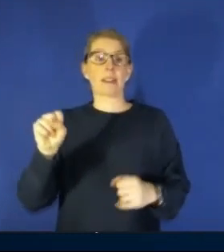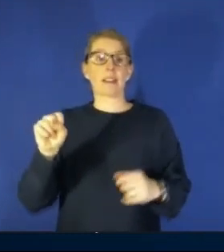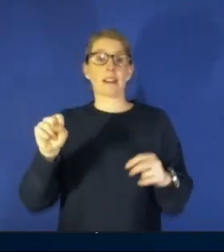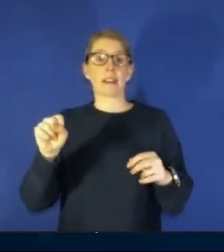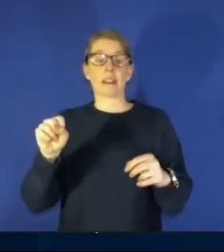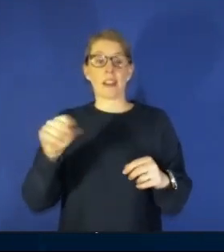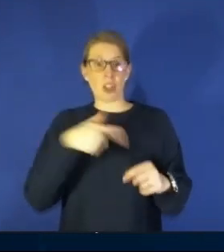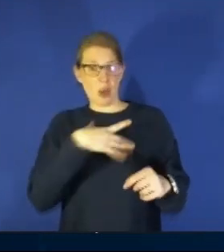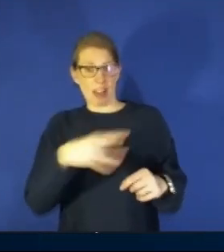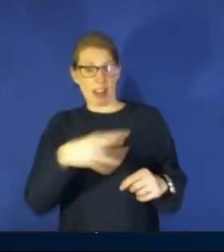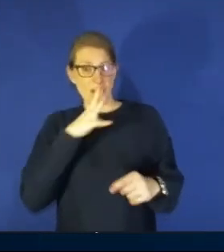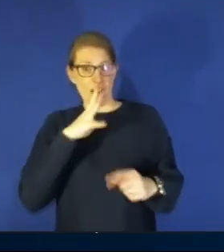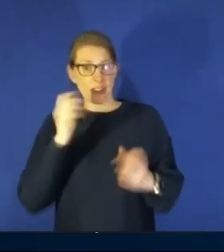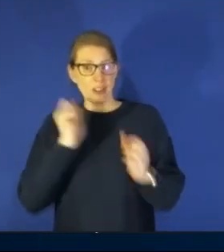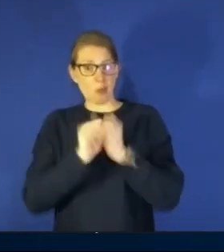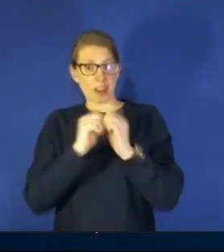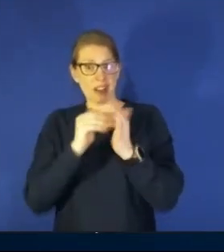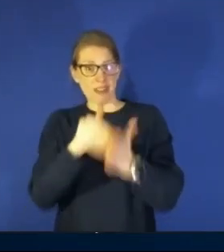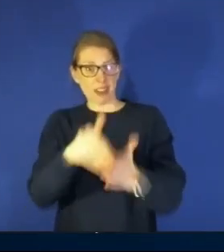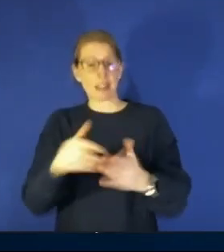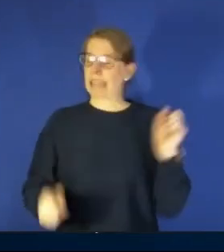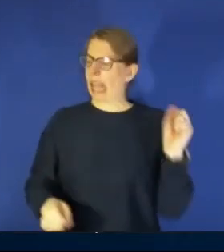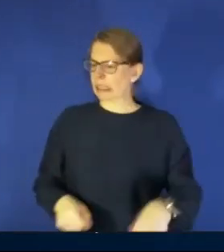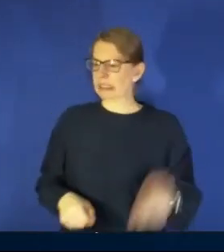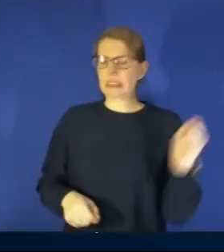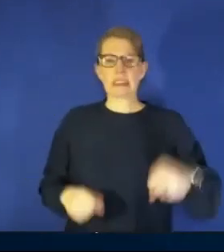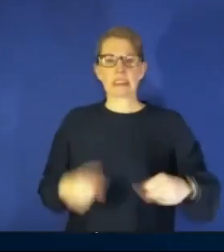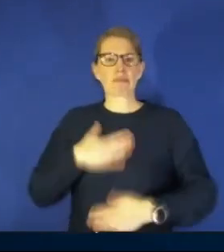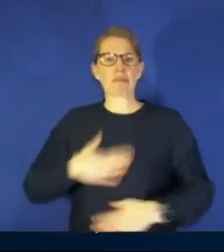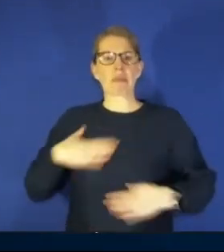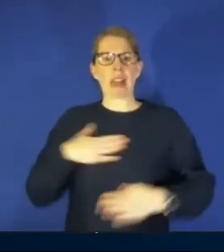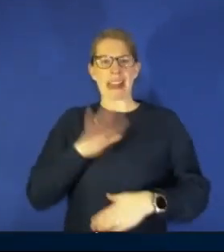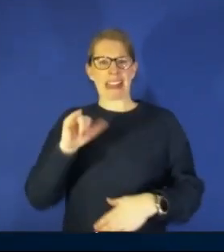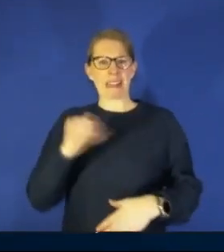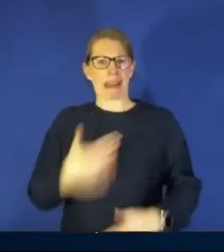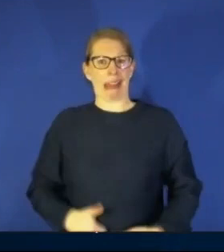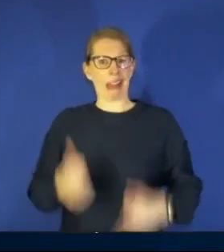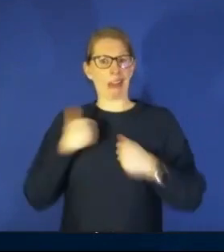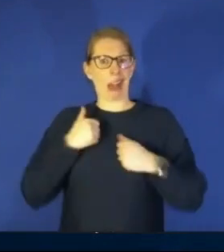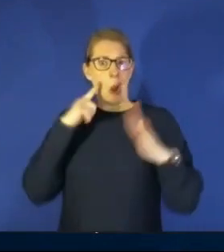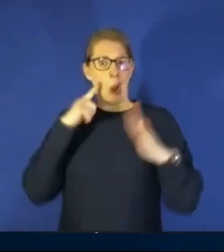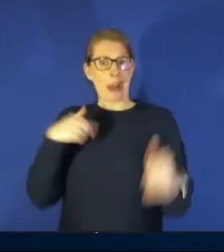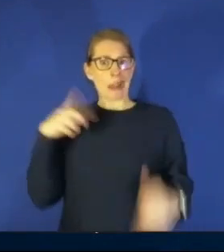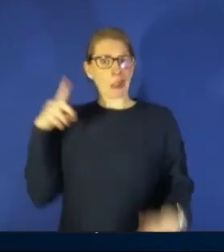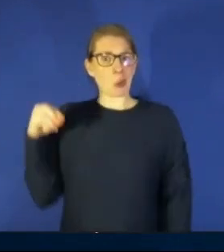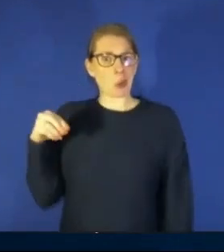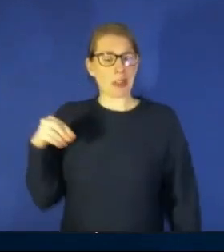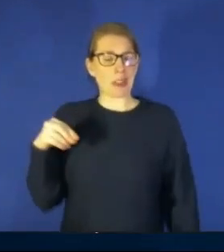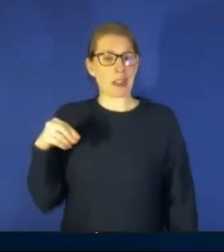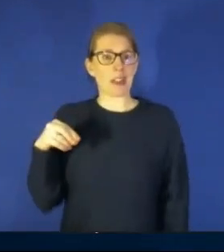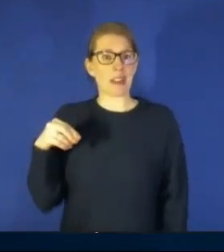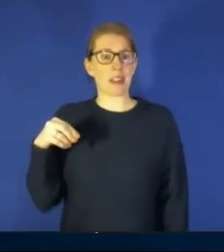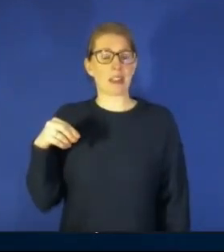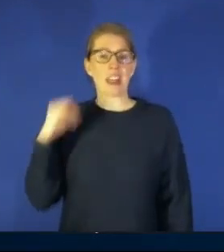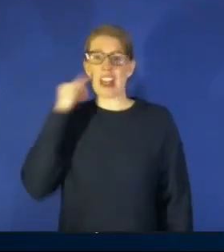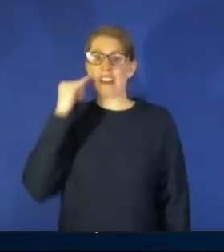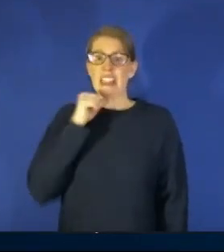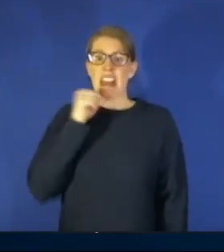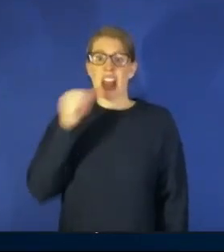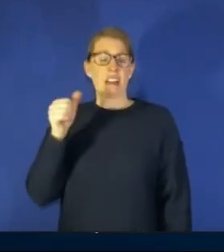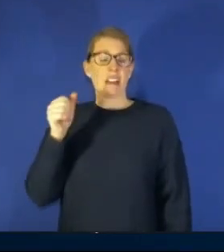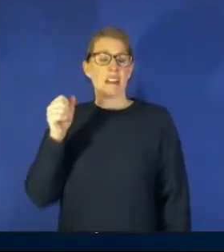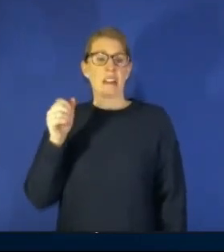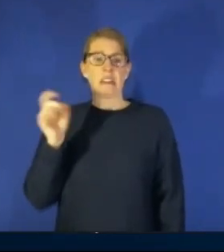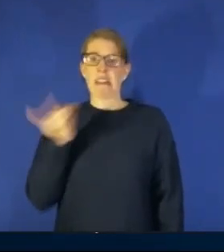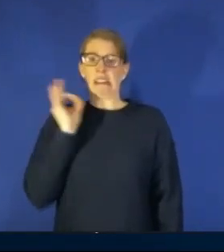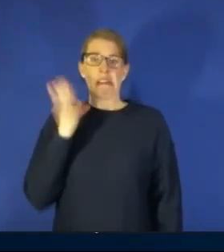sports a lot? Oh, yeah. You do? Oh, okay. Sure. It's been my life. I hope so. Yeah. Okay. I know. If I didn't, I've been a miserable guy. Is that when people come